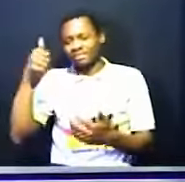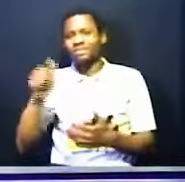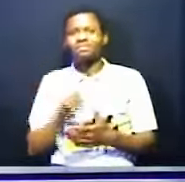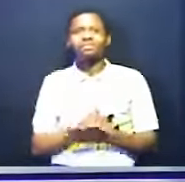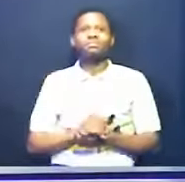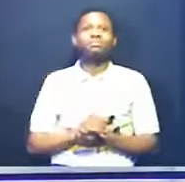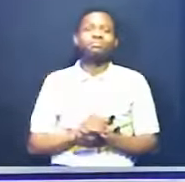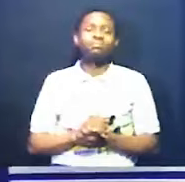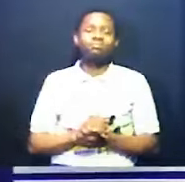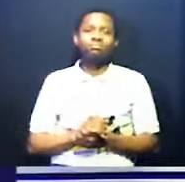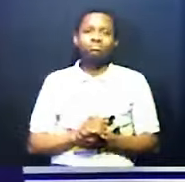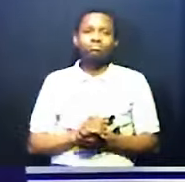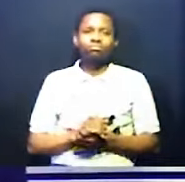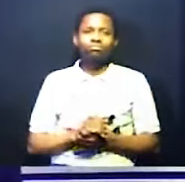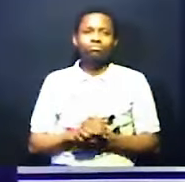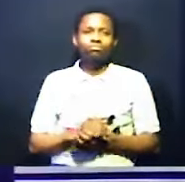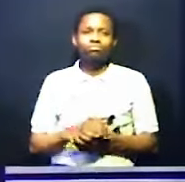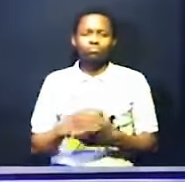Stern discipline